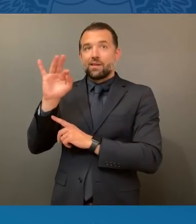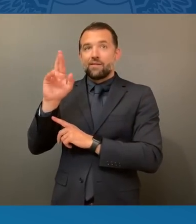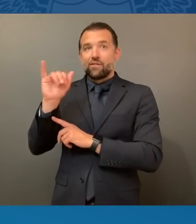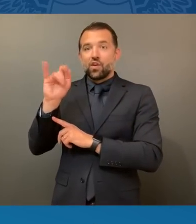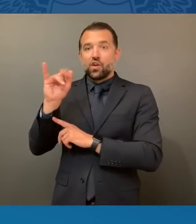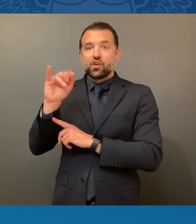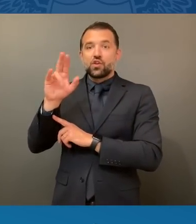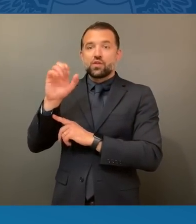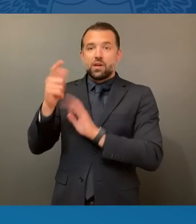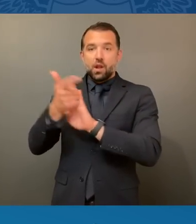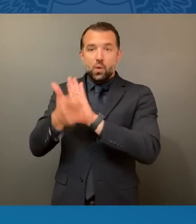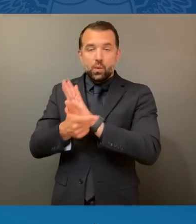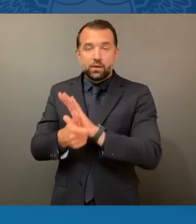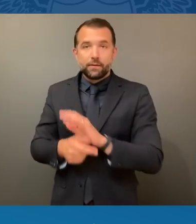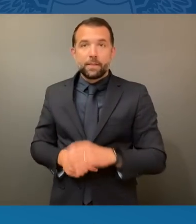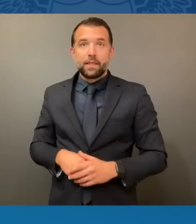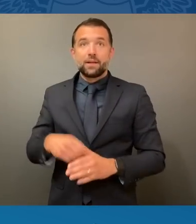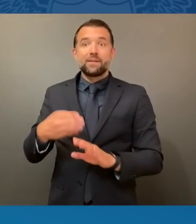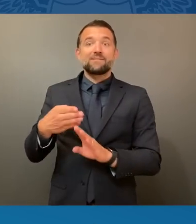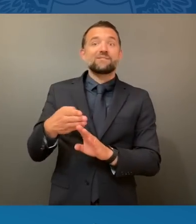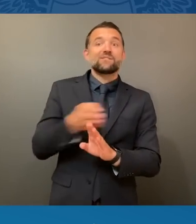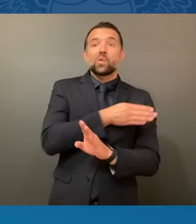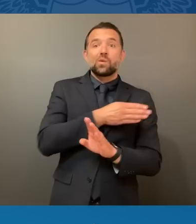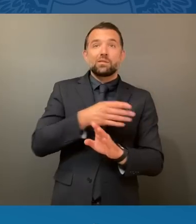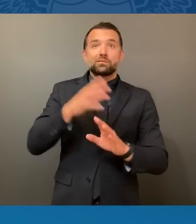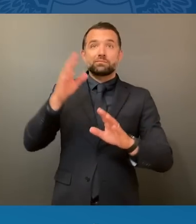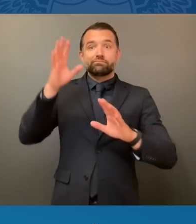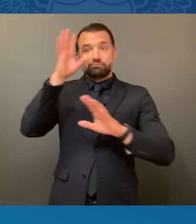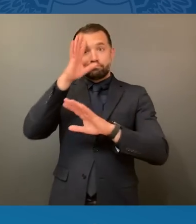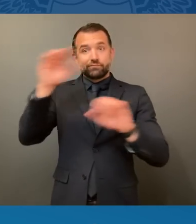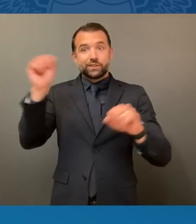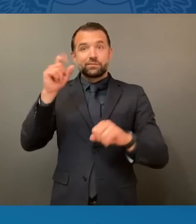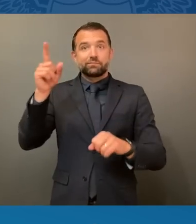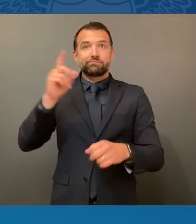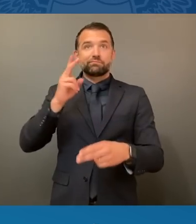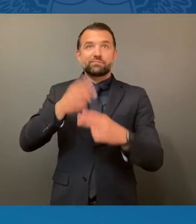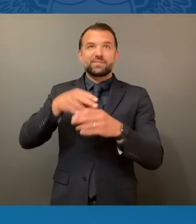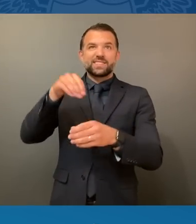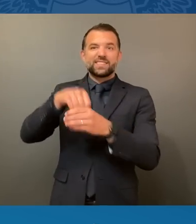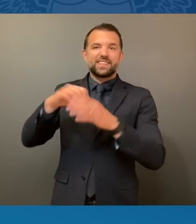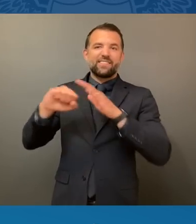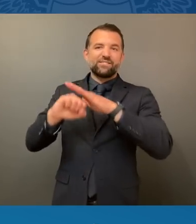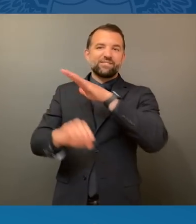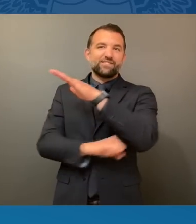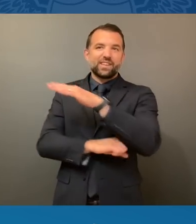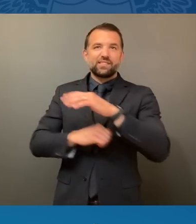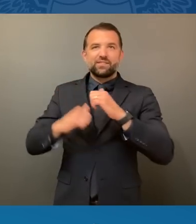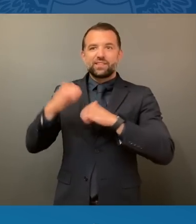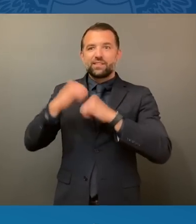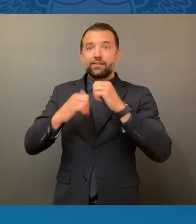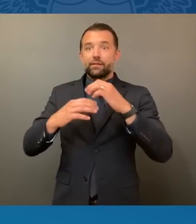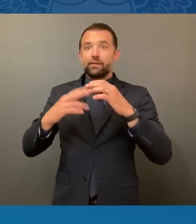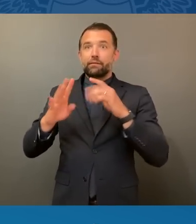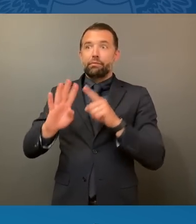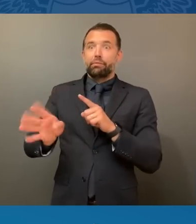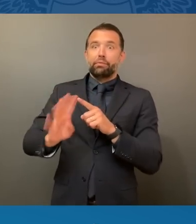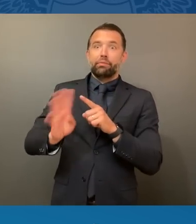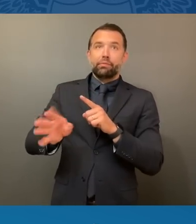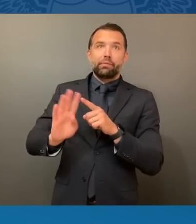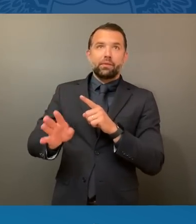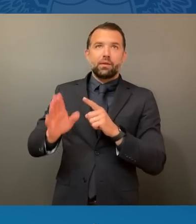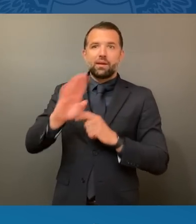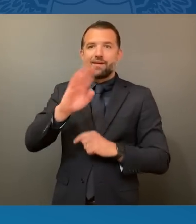know, the previous administration kept talking about infrastructure week, and you will remember that never happened. We have now passed